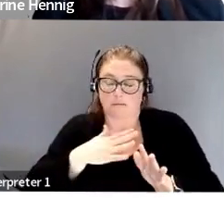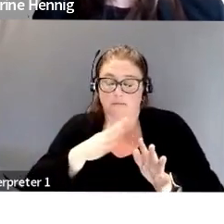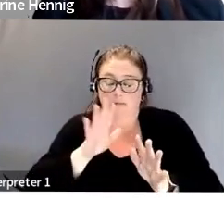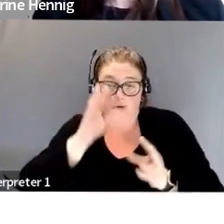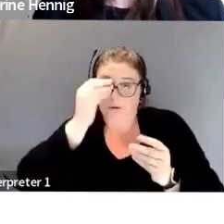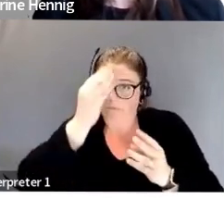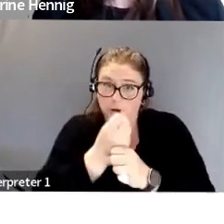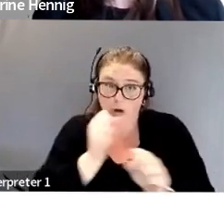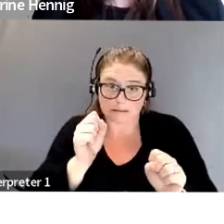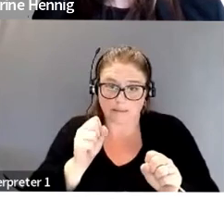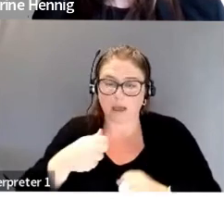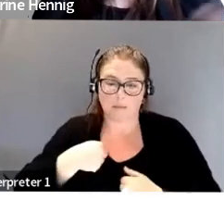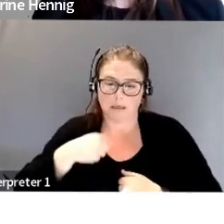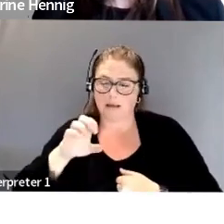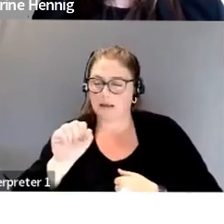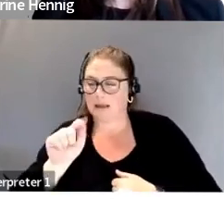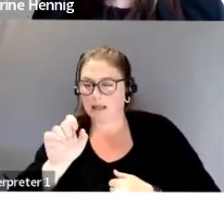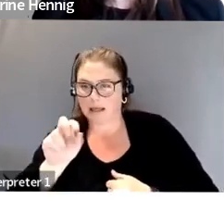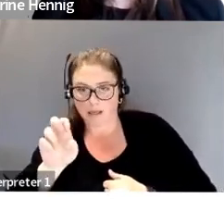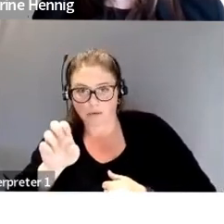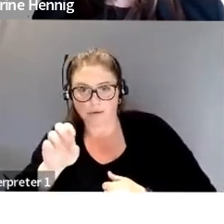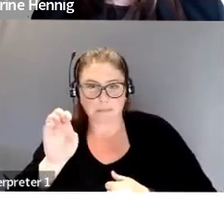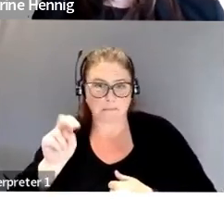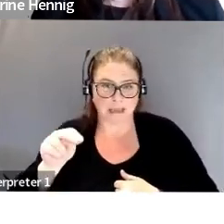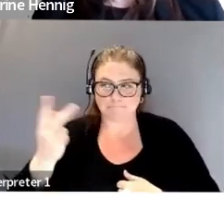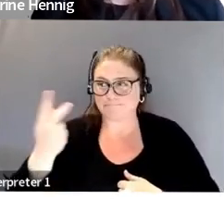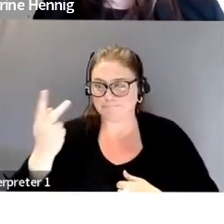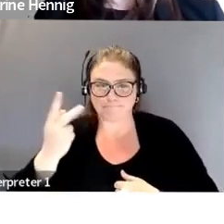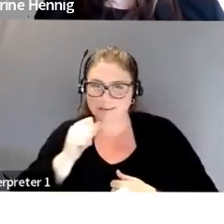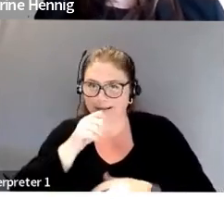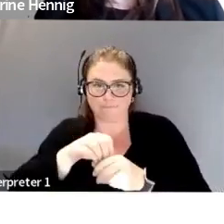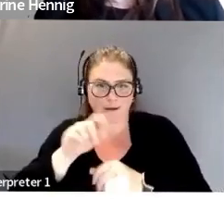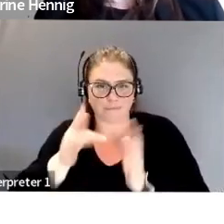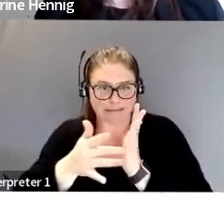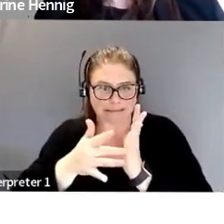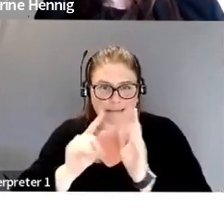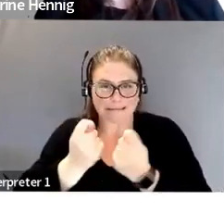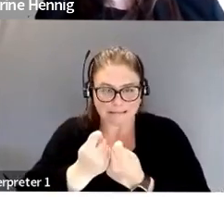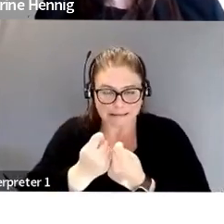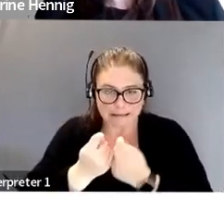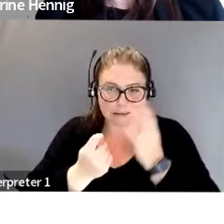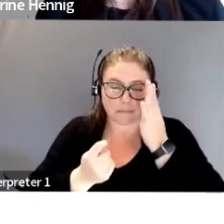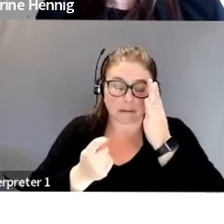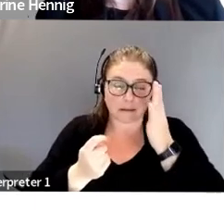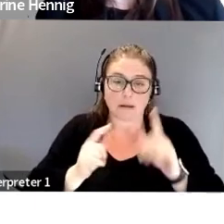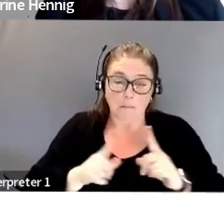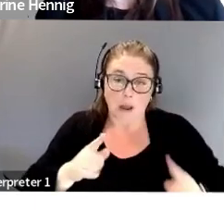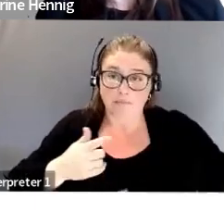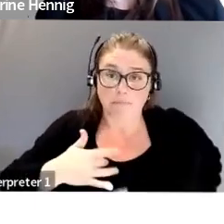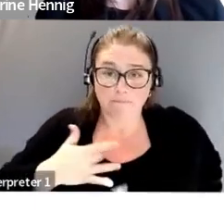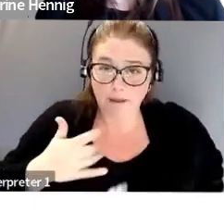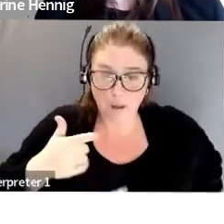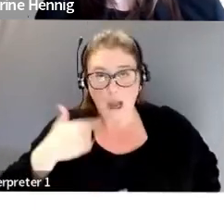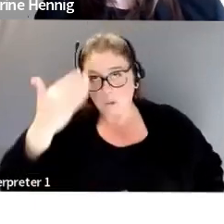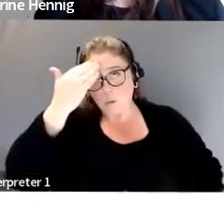tech experts, as much as I like to think myself as technologically savvy, Pocketed has hired a professional security firm and is following